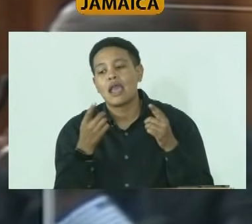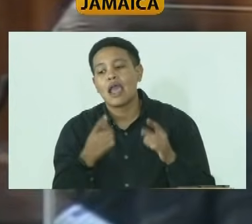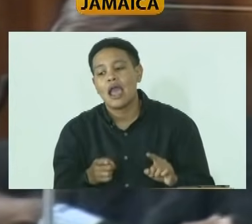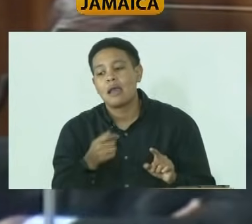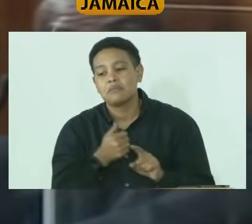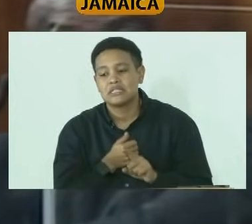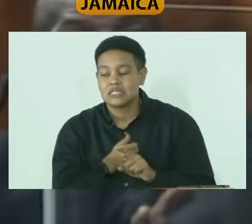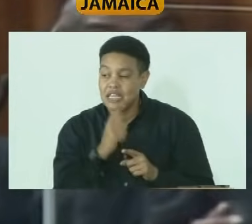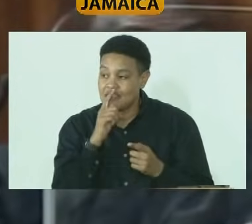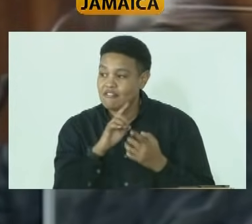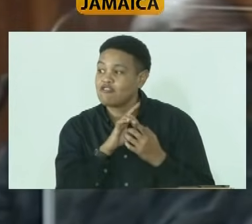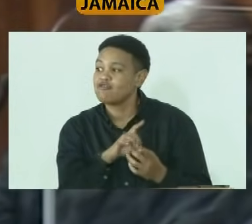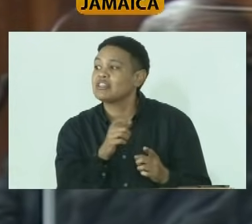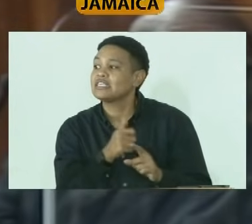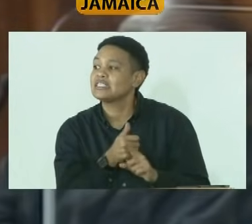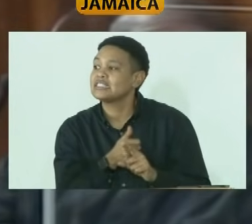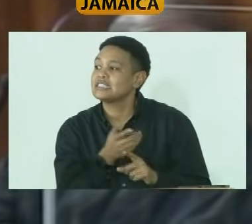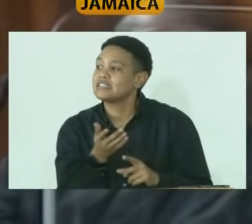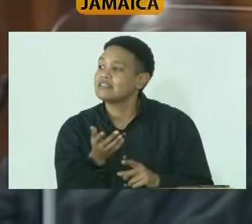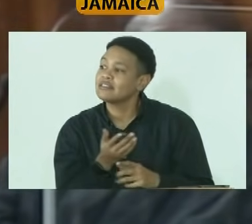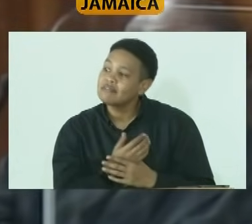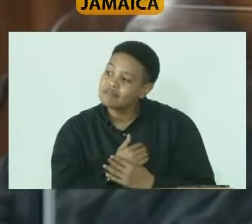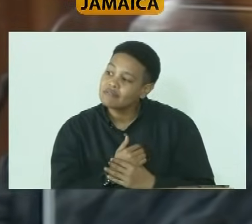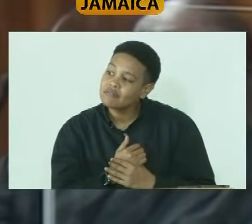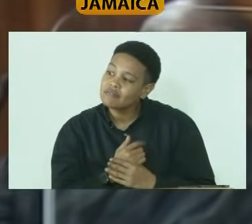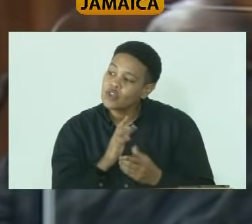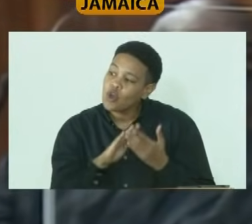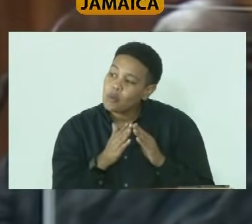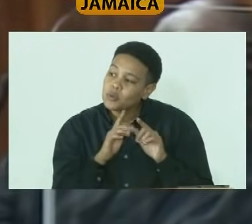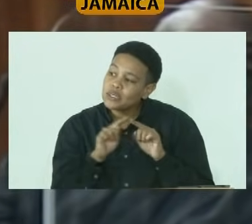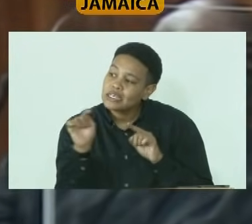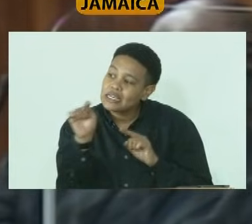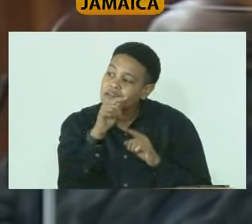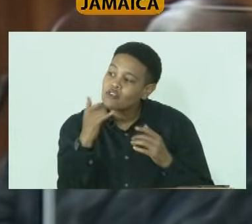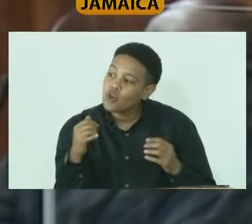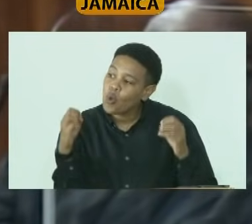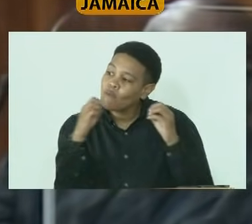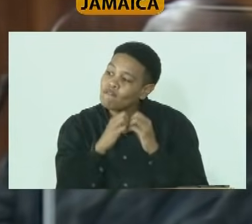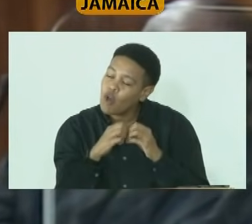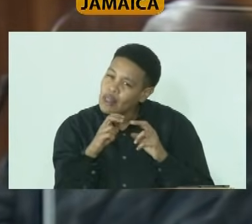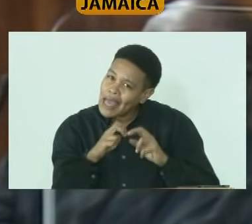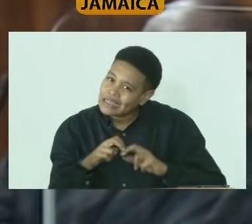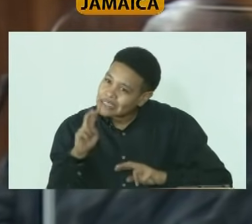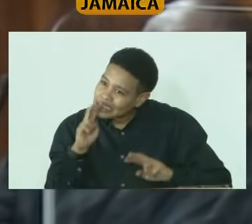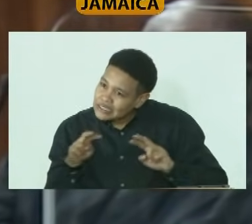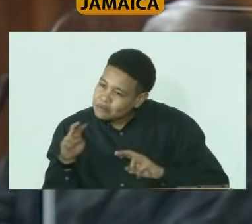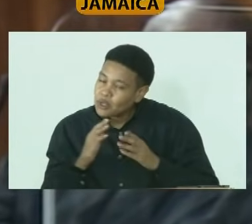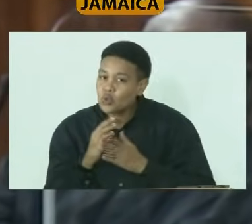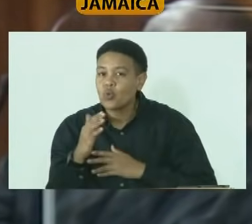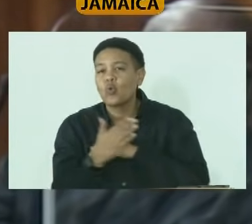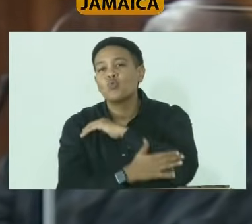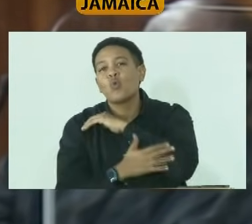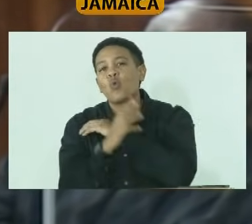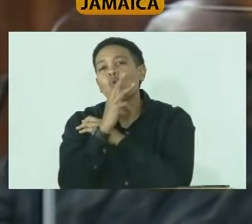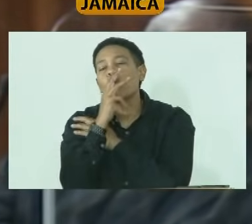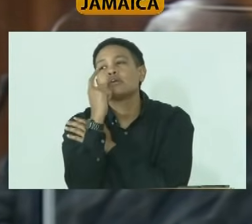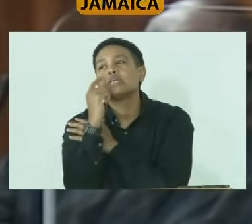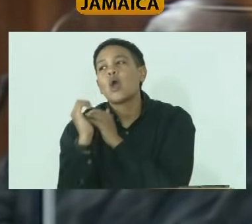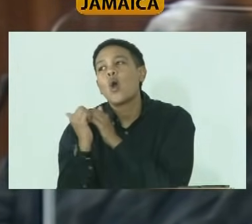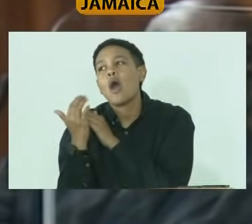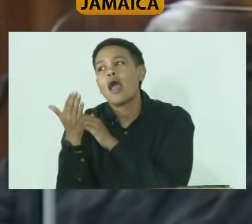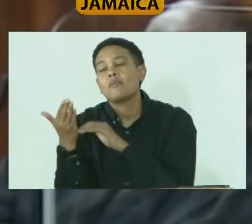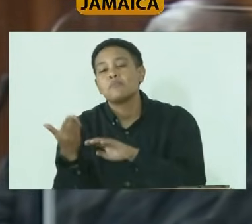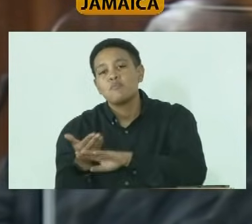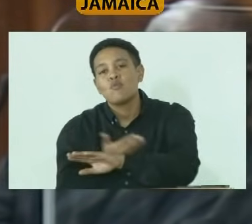of Dyas, Cocoon, and Blenheim are currently undergoing further assessments by Rural Water for improvements.